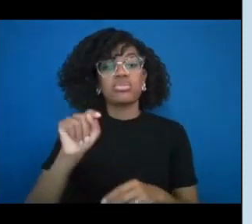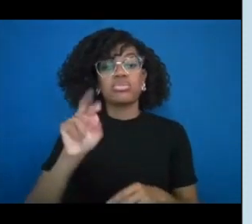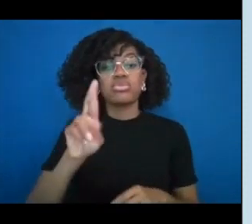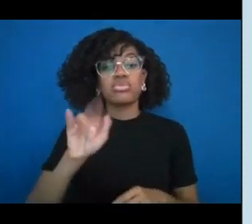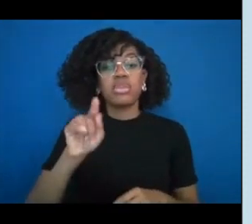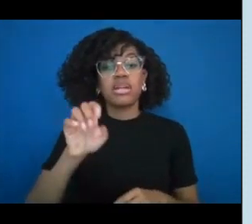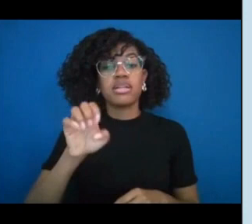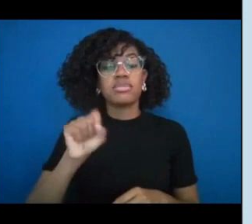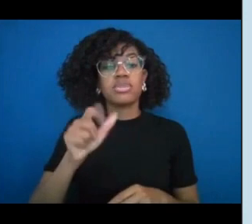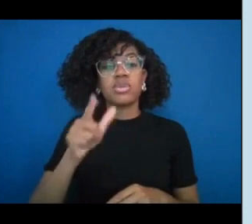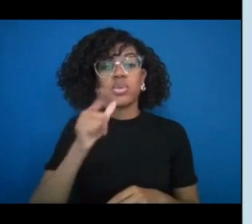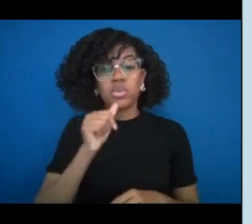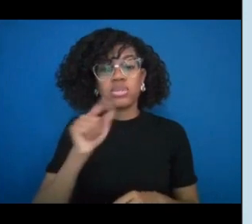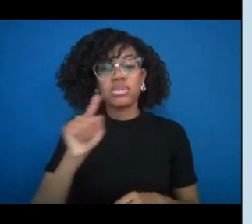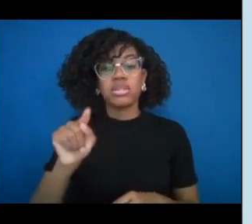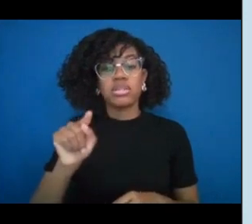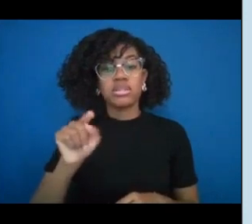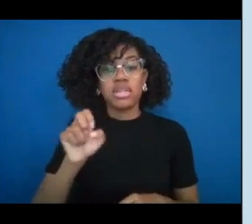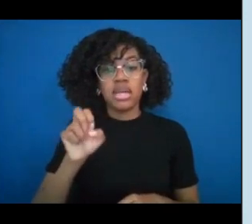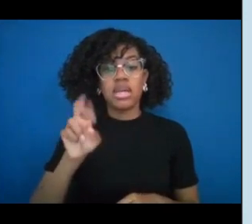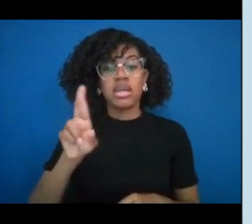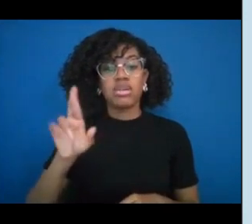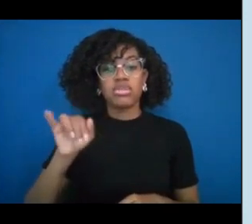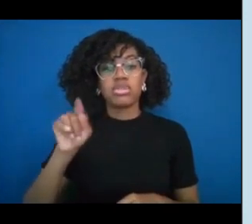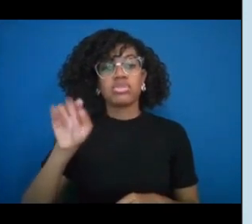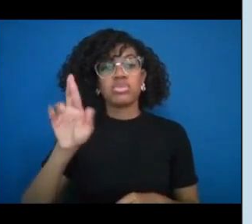within those geographic boundaries.